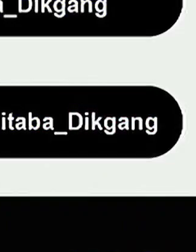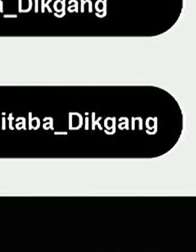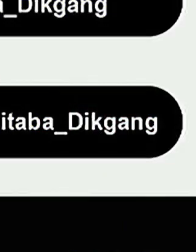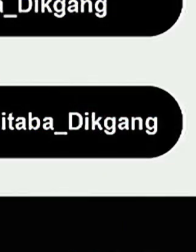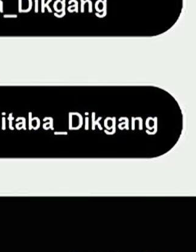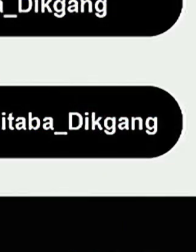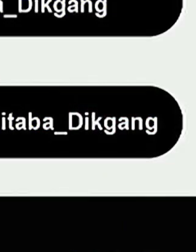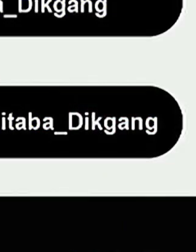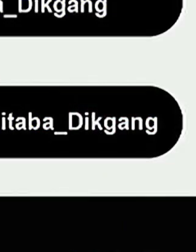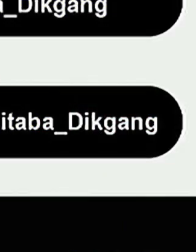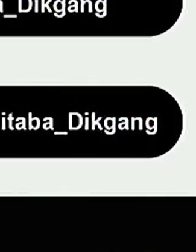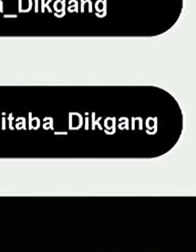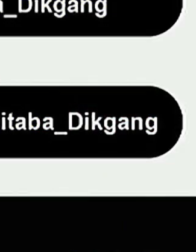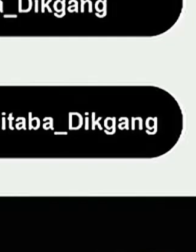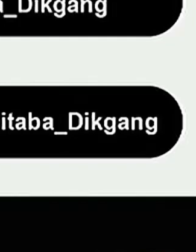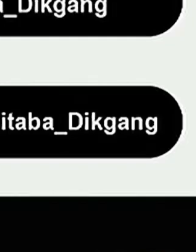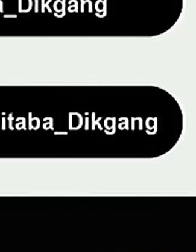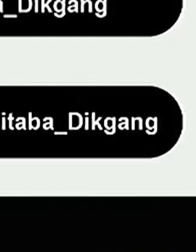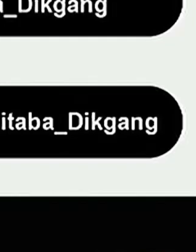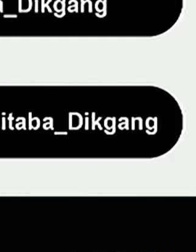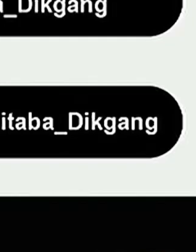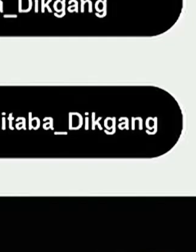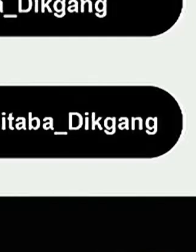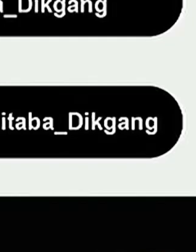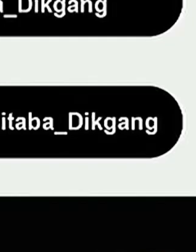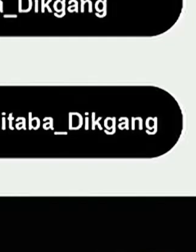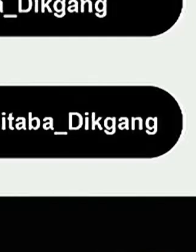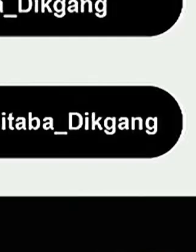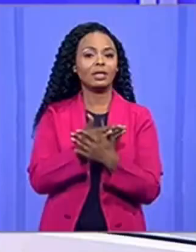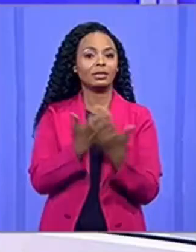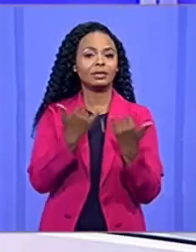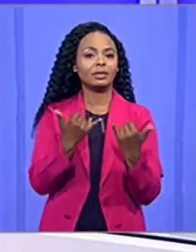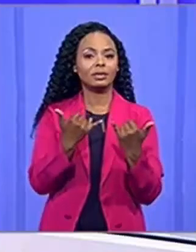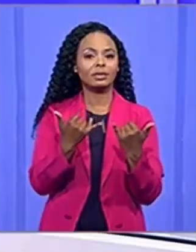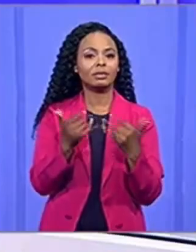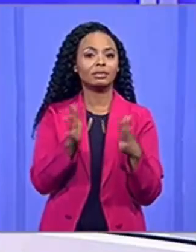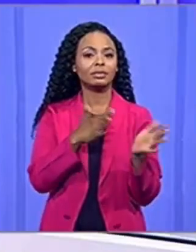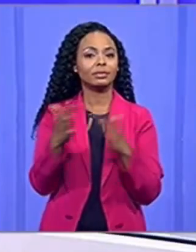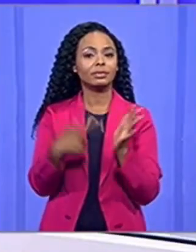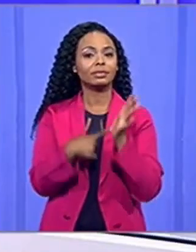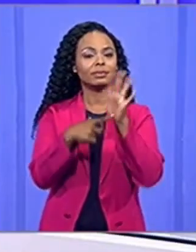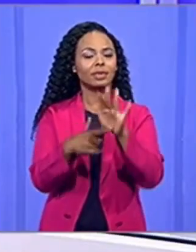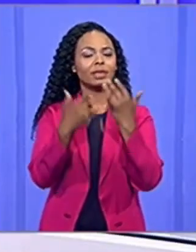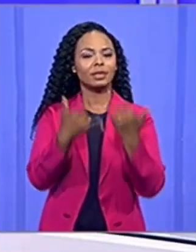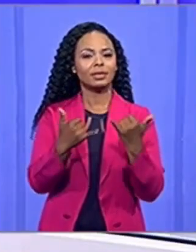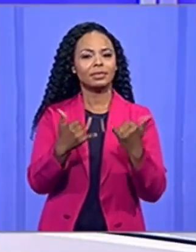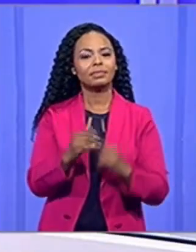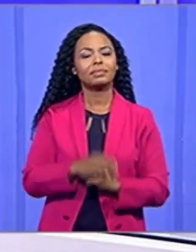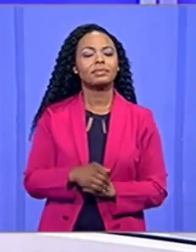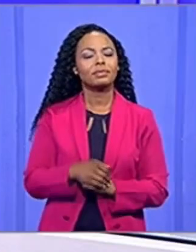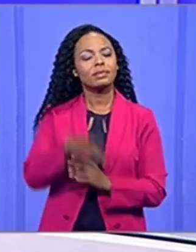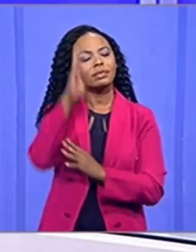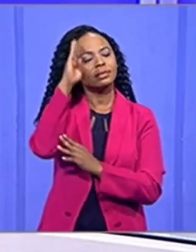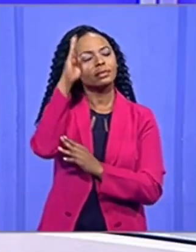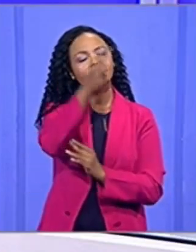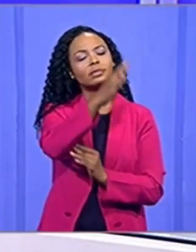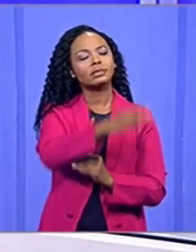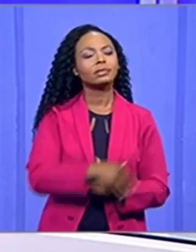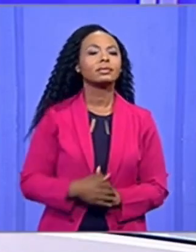ke tsa Sepedi ka moso gona fa ka ura mo robedi maitsiboa. Boinelo molebimang o latela ka maemo a bosa, robalang